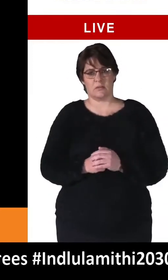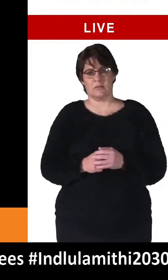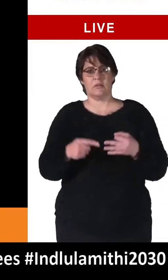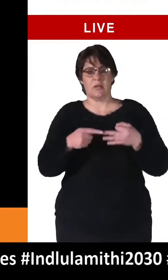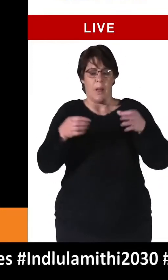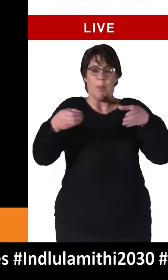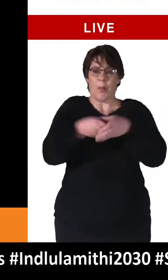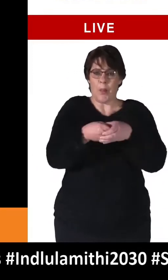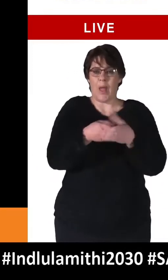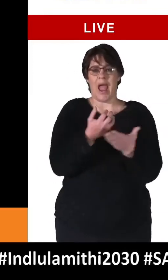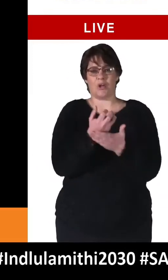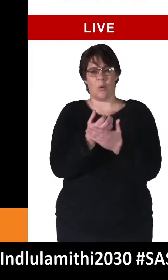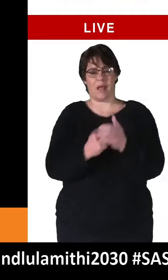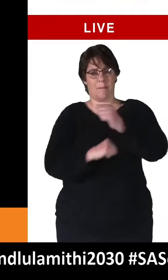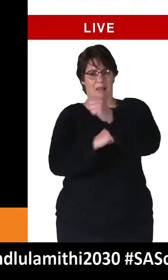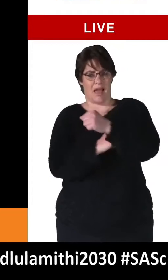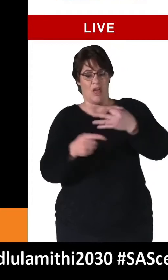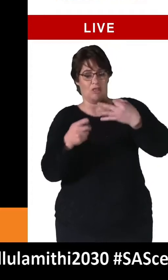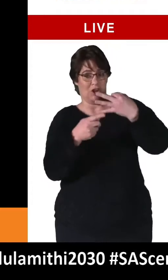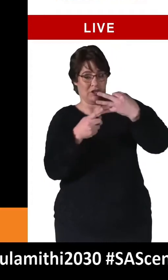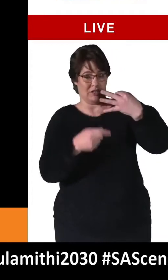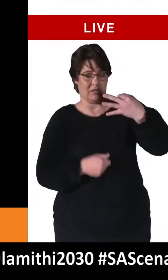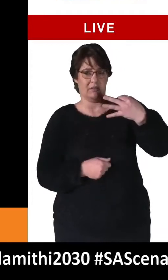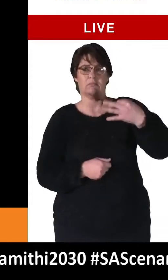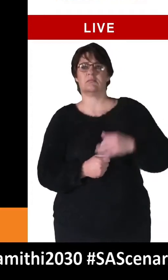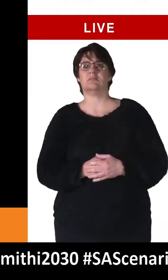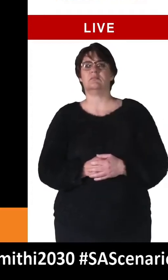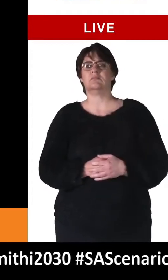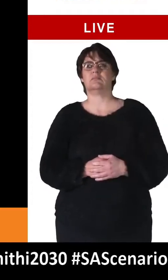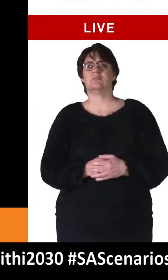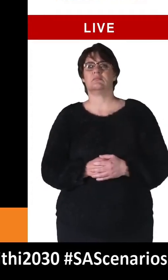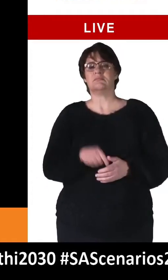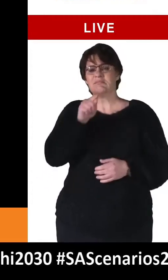Microeconomic pillar is next, and that is about